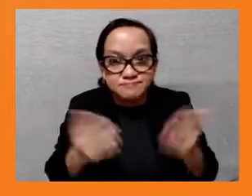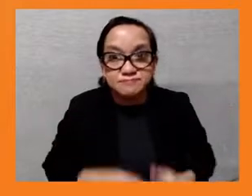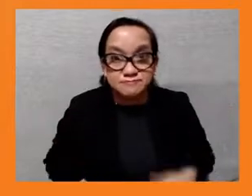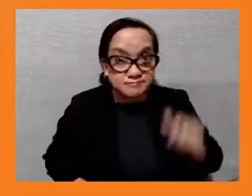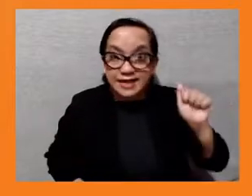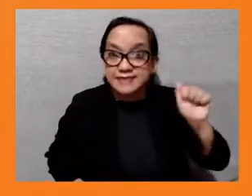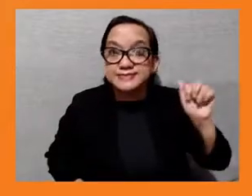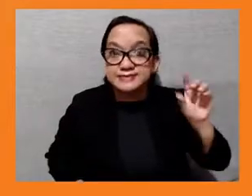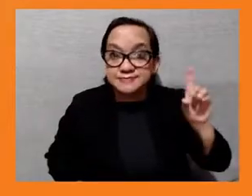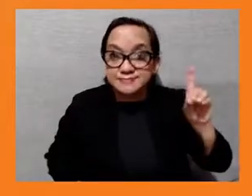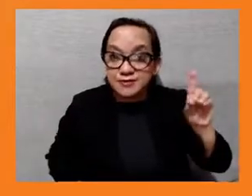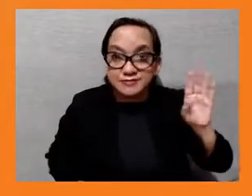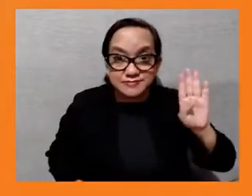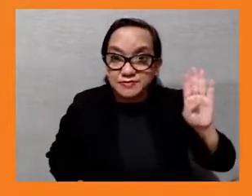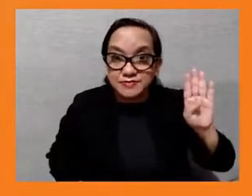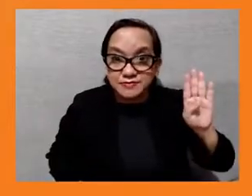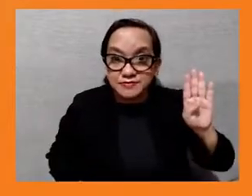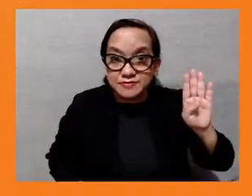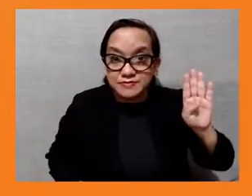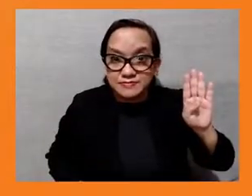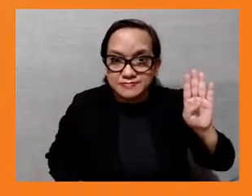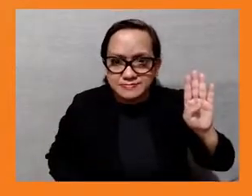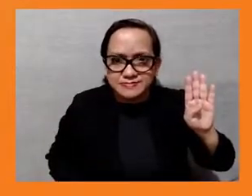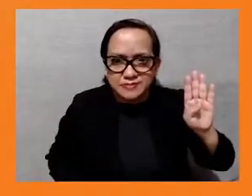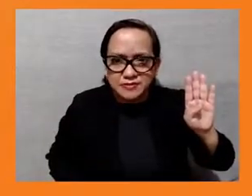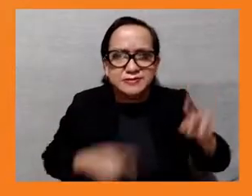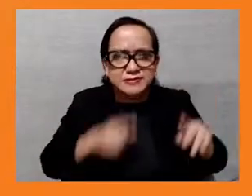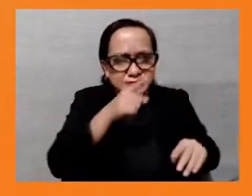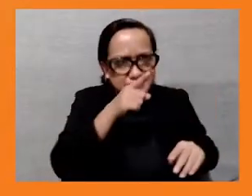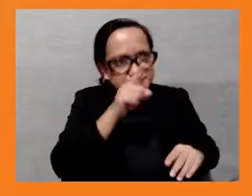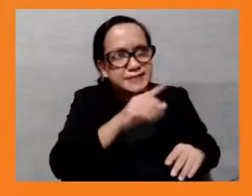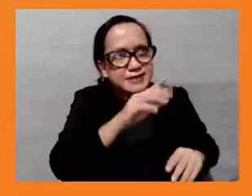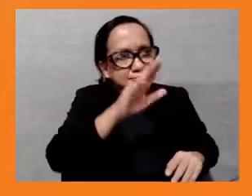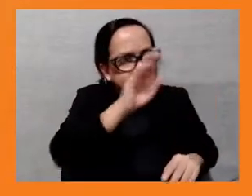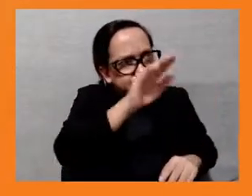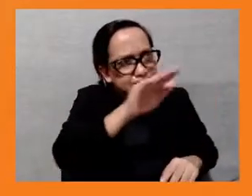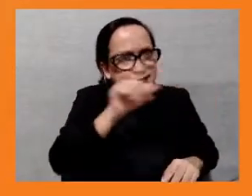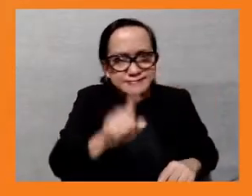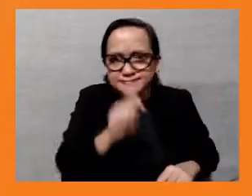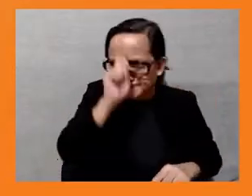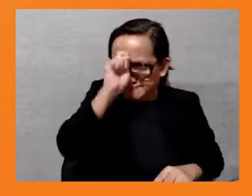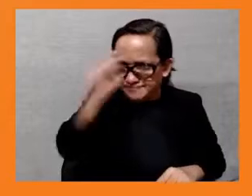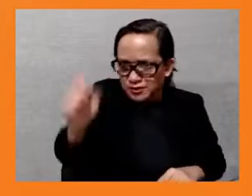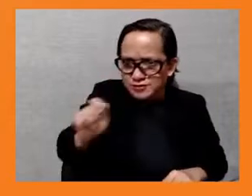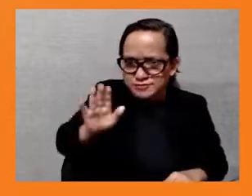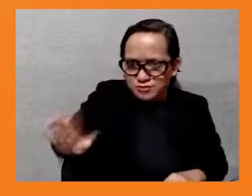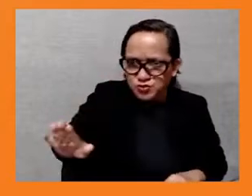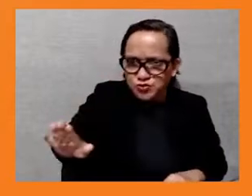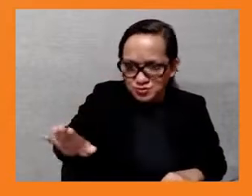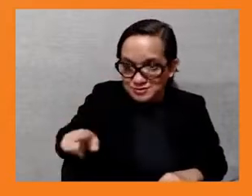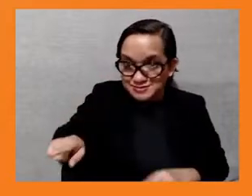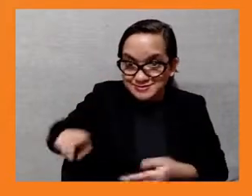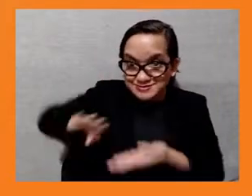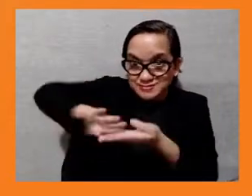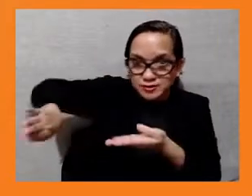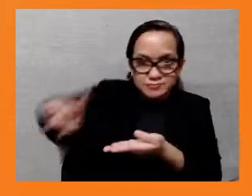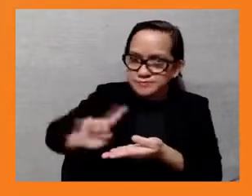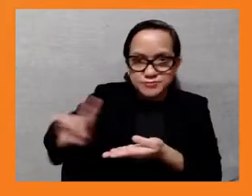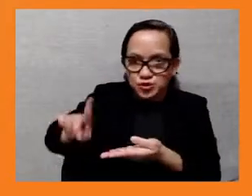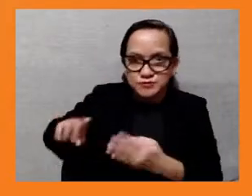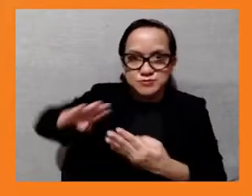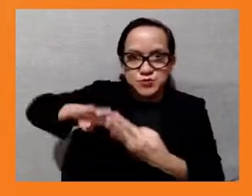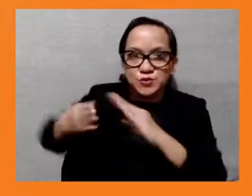to give us the story. Thank you, Ryan Ji. Hello from Nepal. I'm Advocate Ritu Thapa, speaking on behalf of the NGO